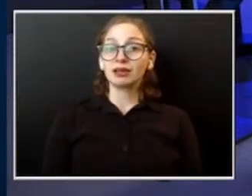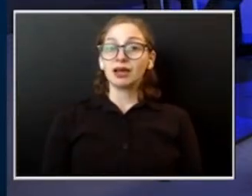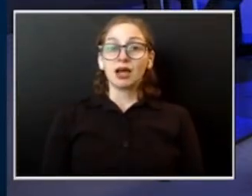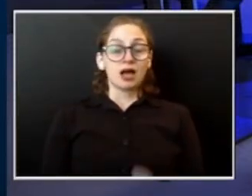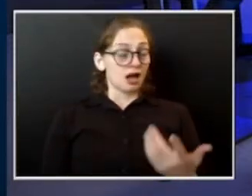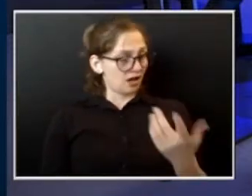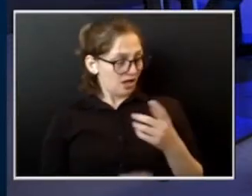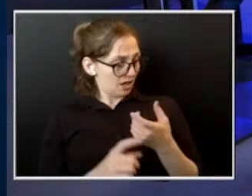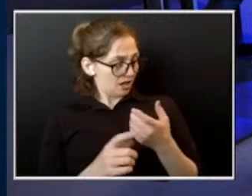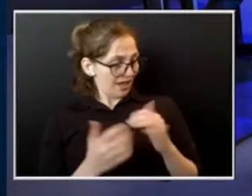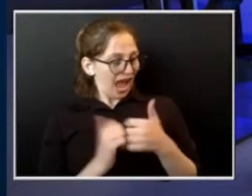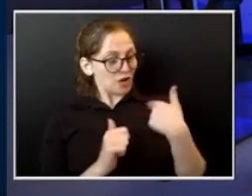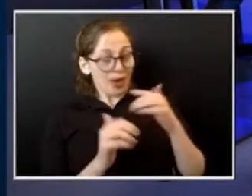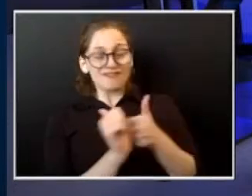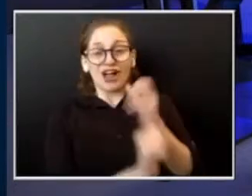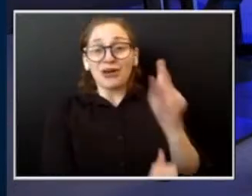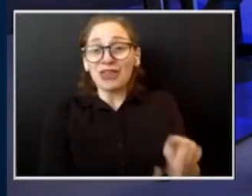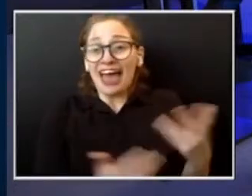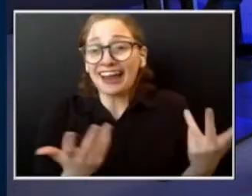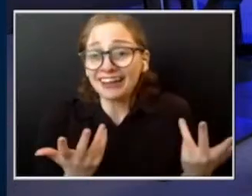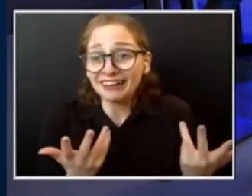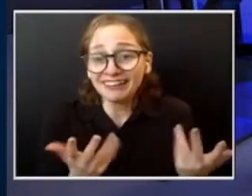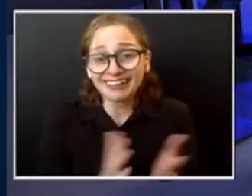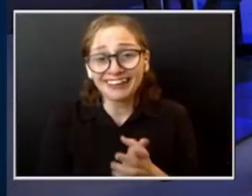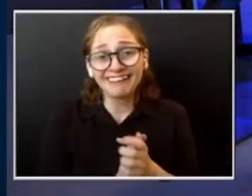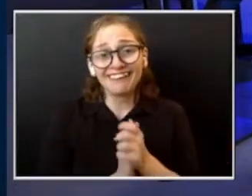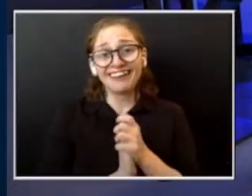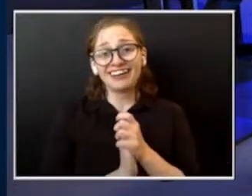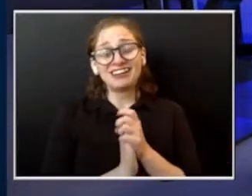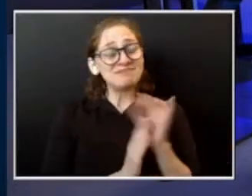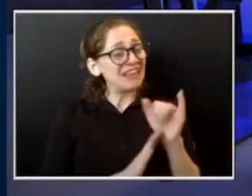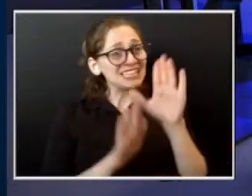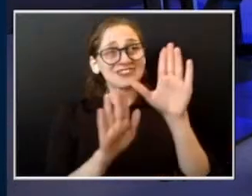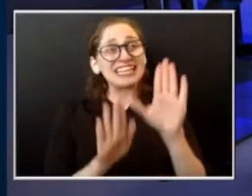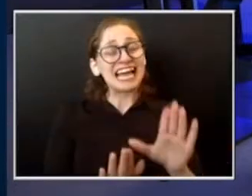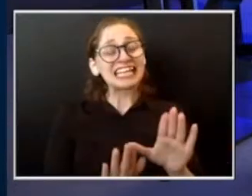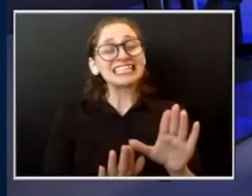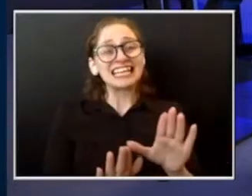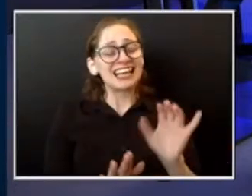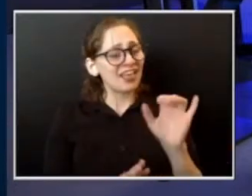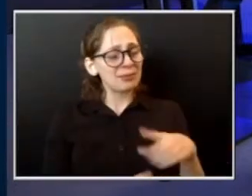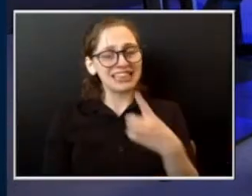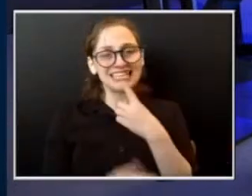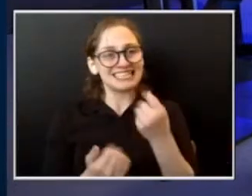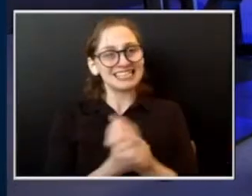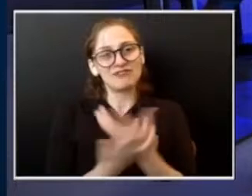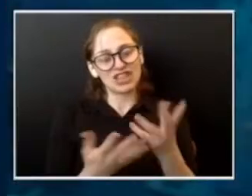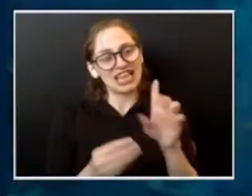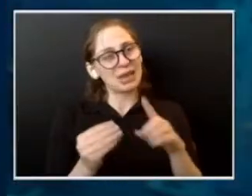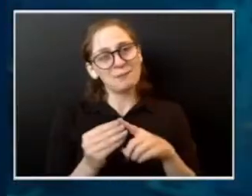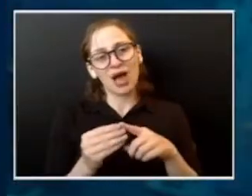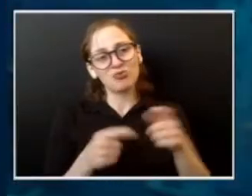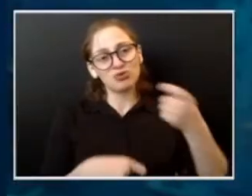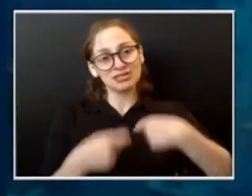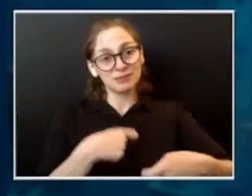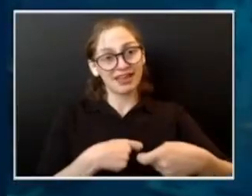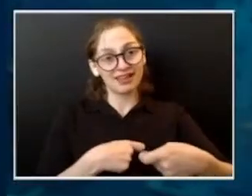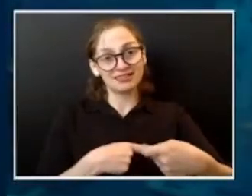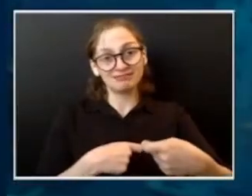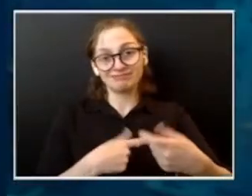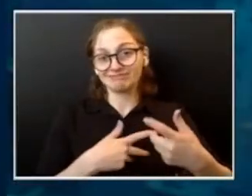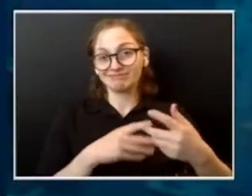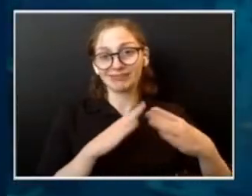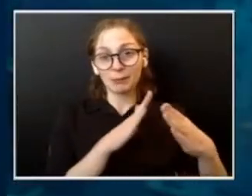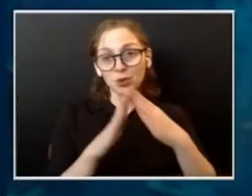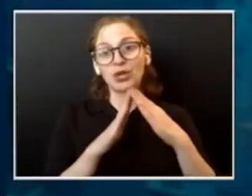know how to follow that one. That's fantastic. I mean, I think that tells everything about transplant right there, and community and